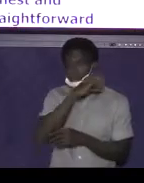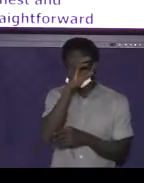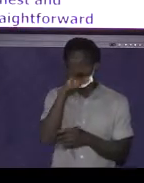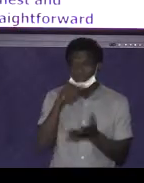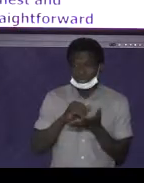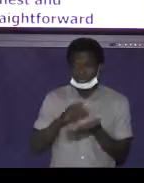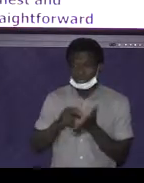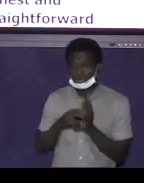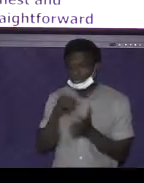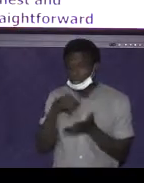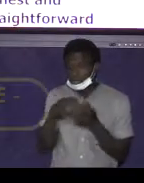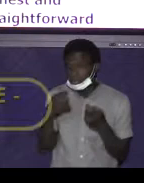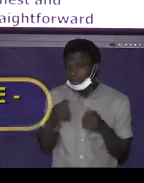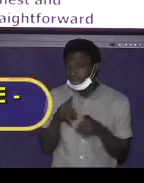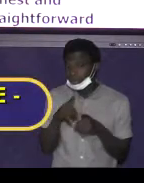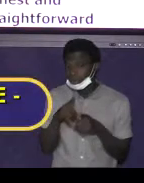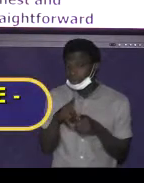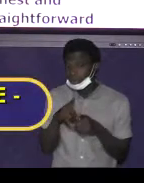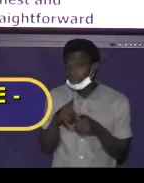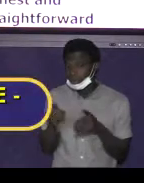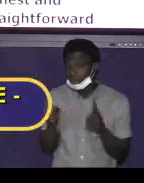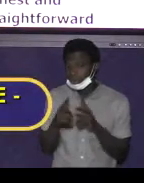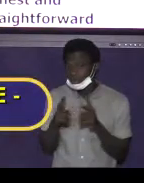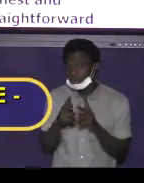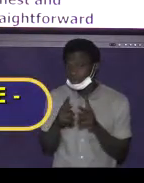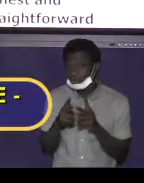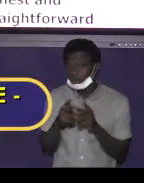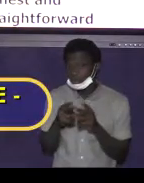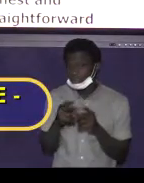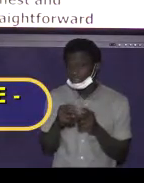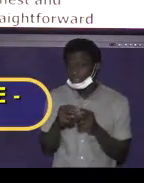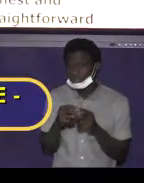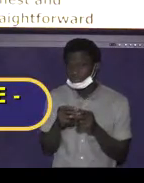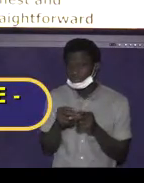means occurs something that occurs very rarely.